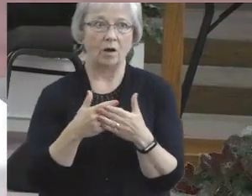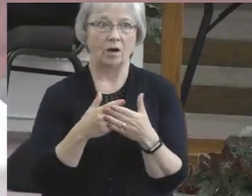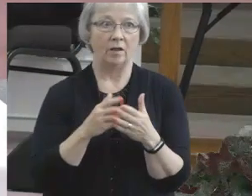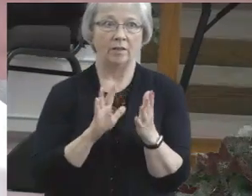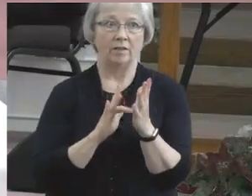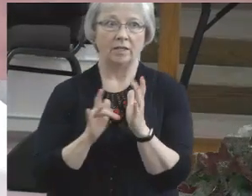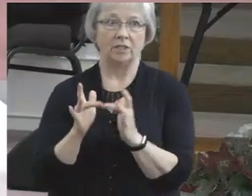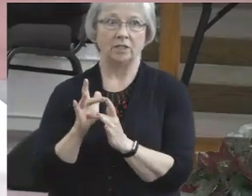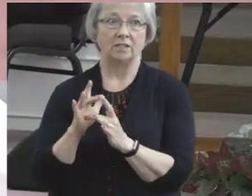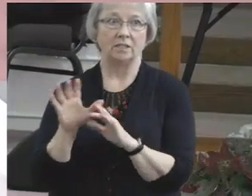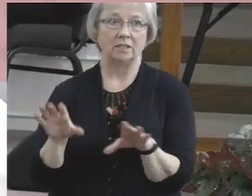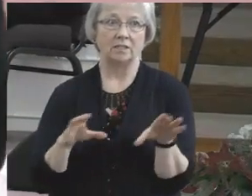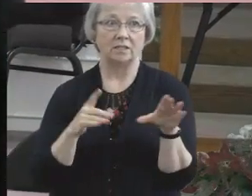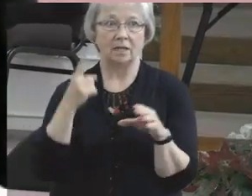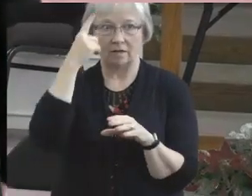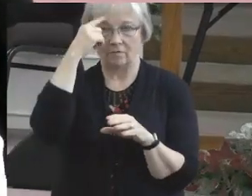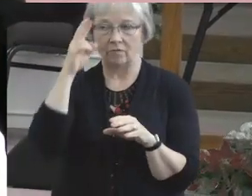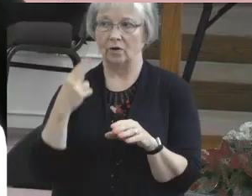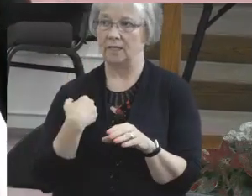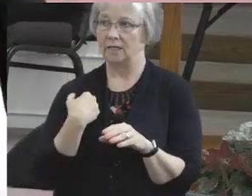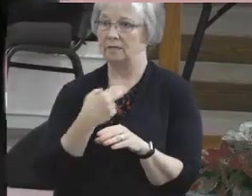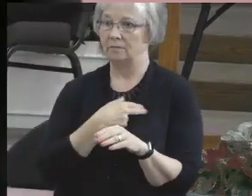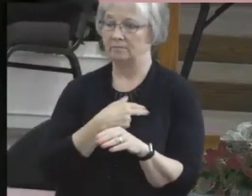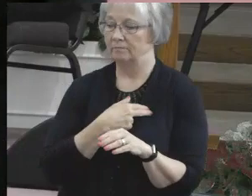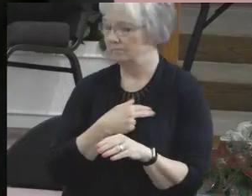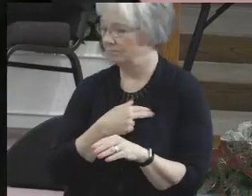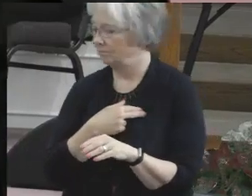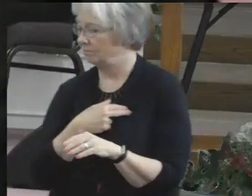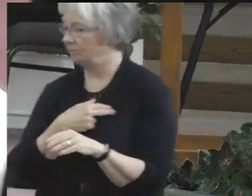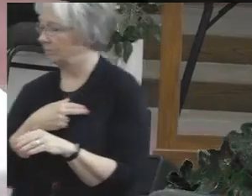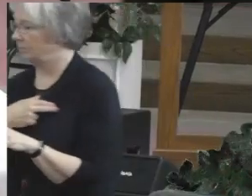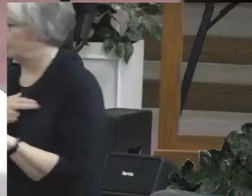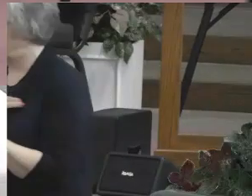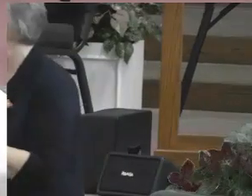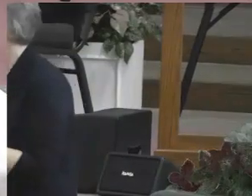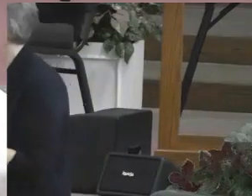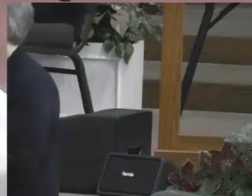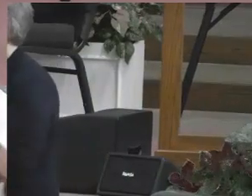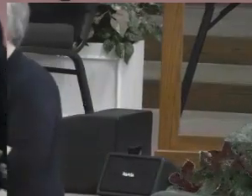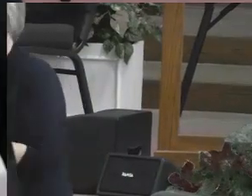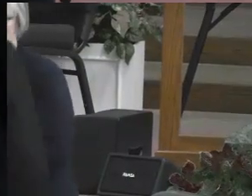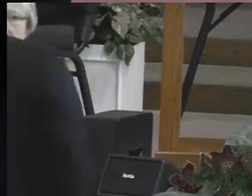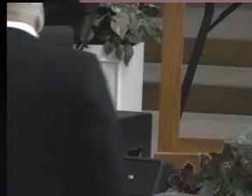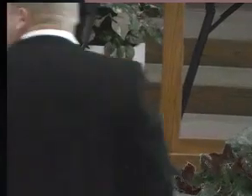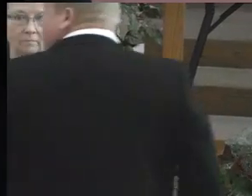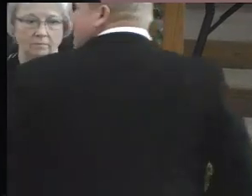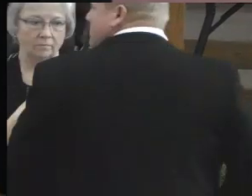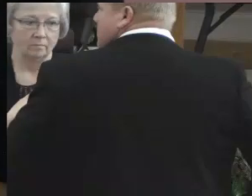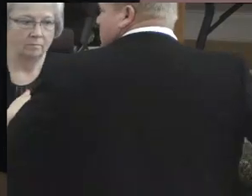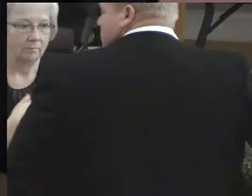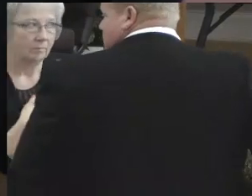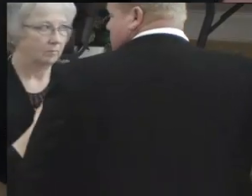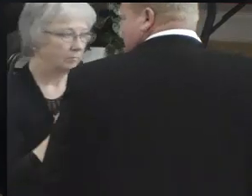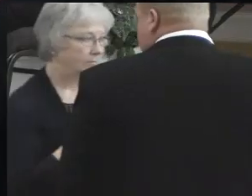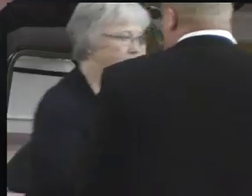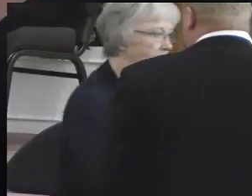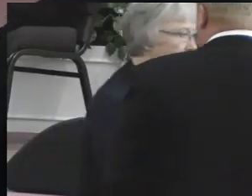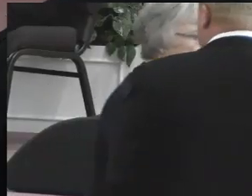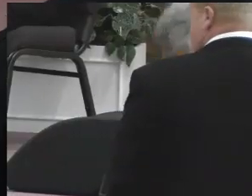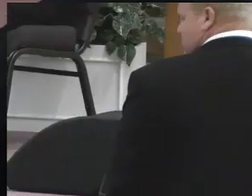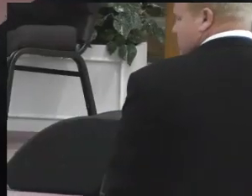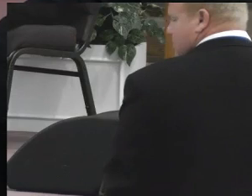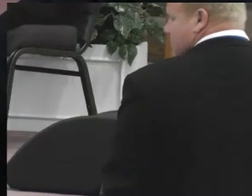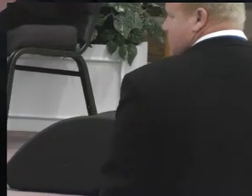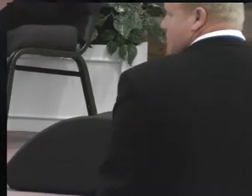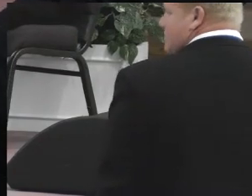us, and it is a symbolic representation. As you will hear as we discuss it, this symbolic representation